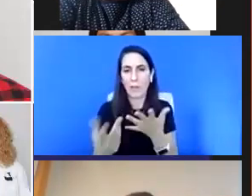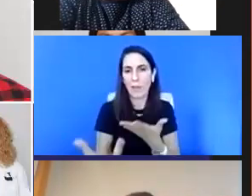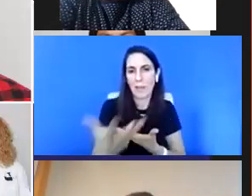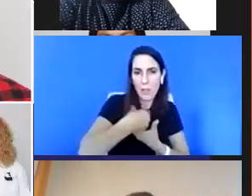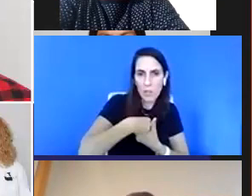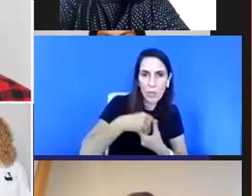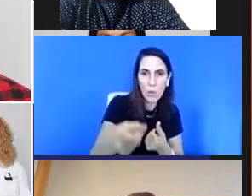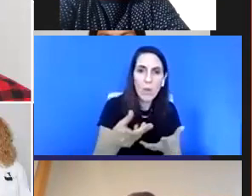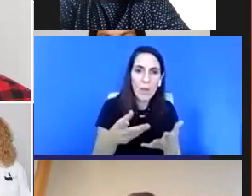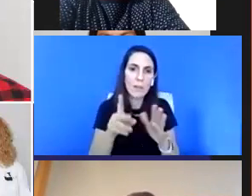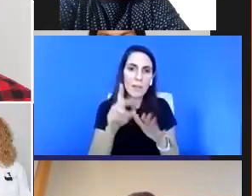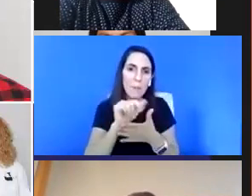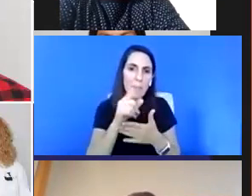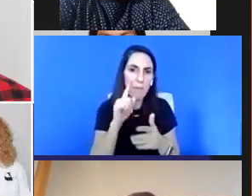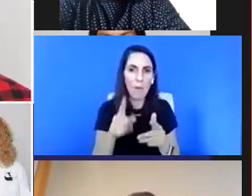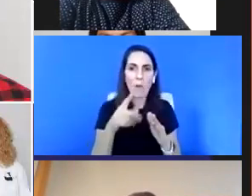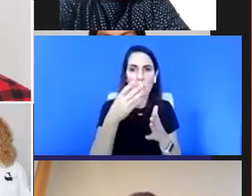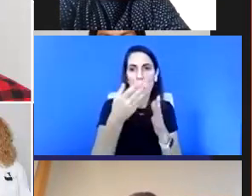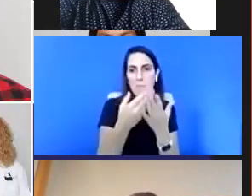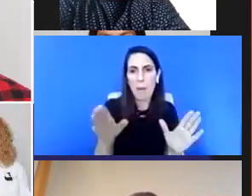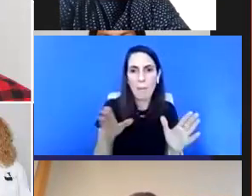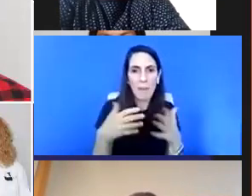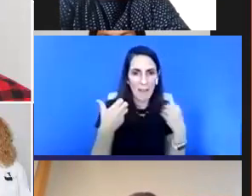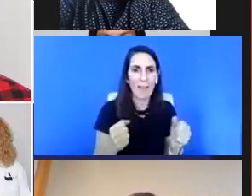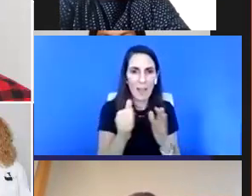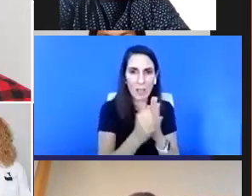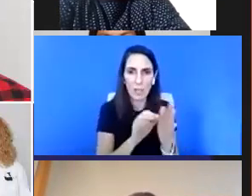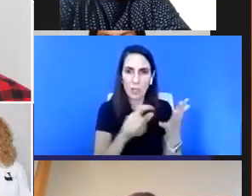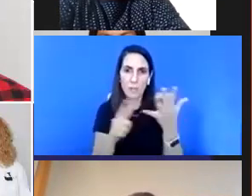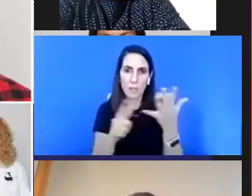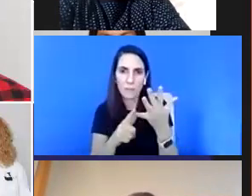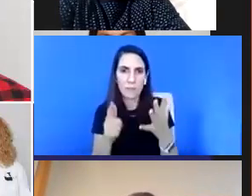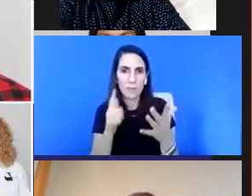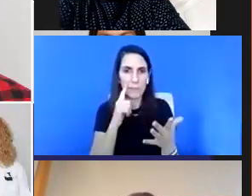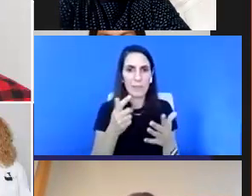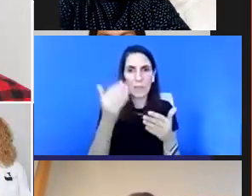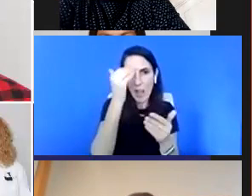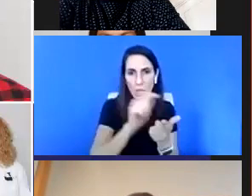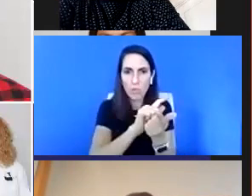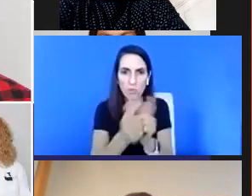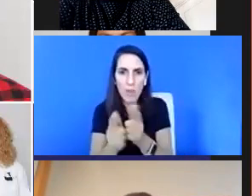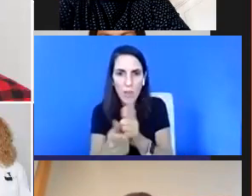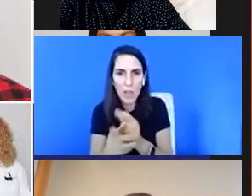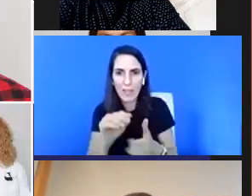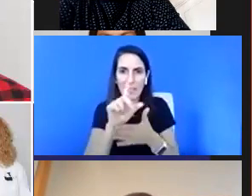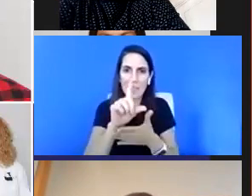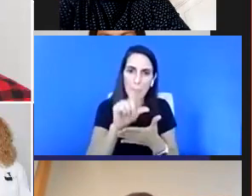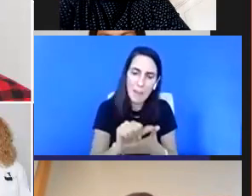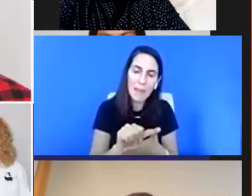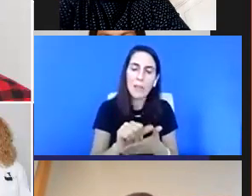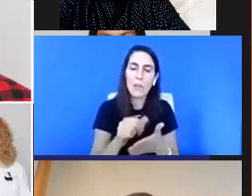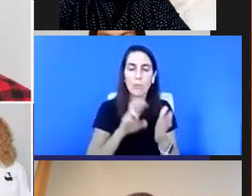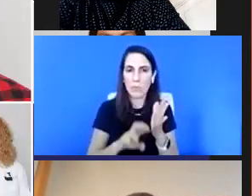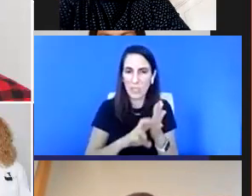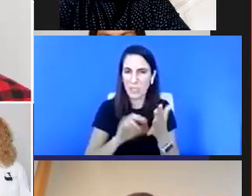public health agenda. And we also work to advance knowledge translation and disability research. So this is how we do our work.